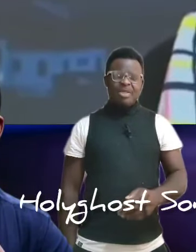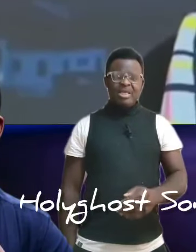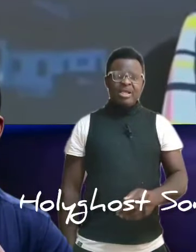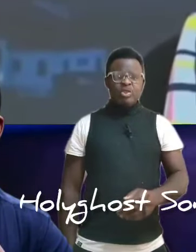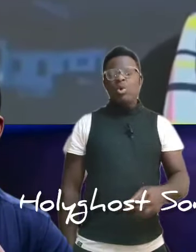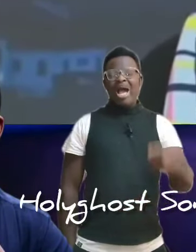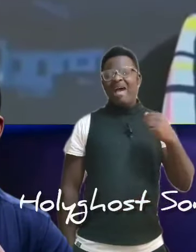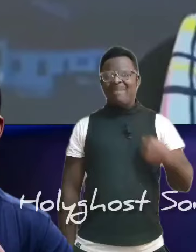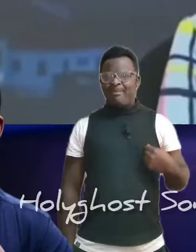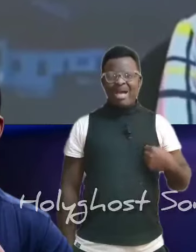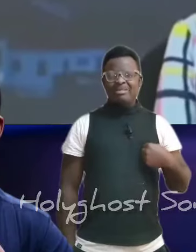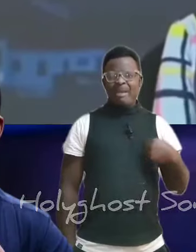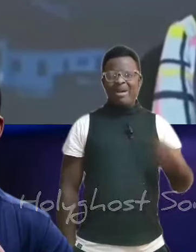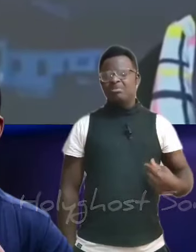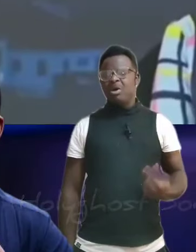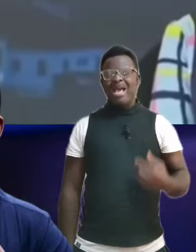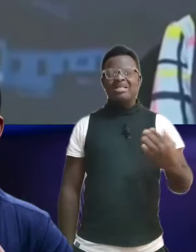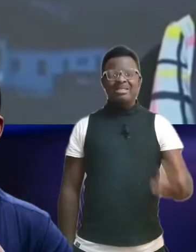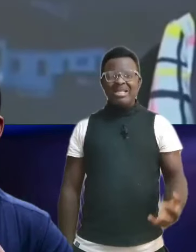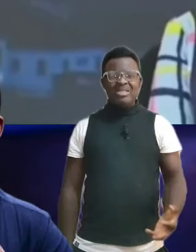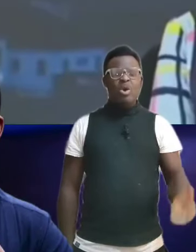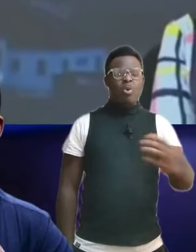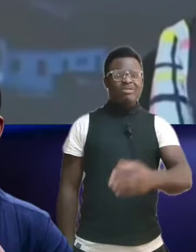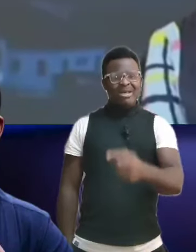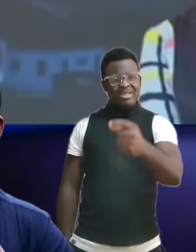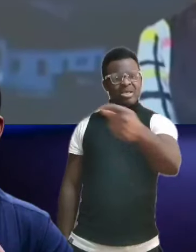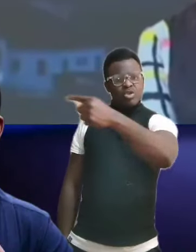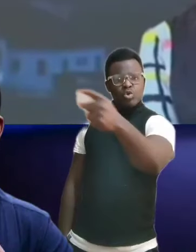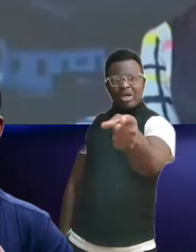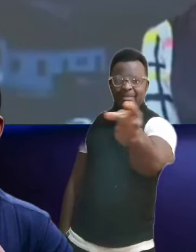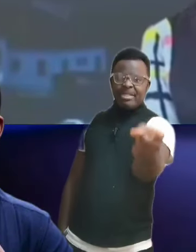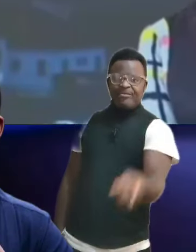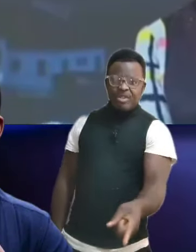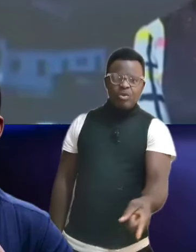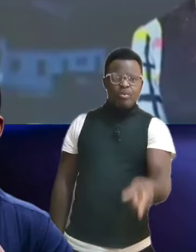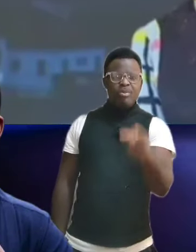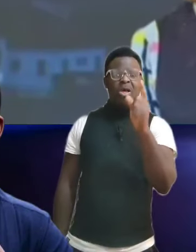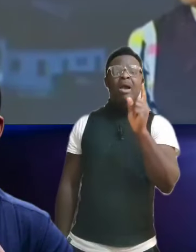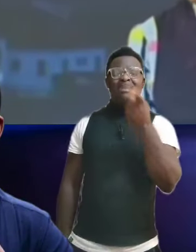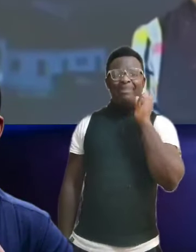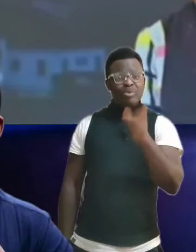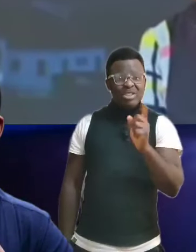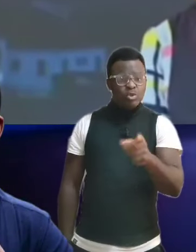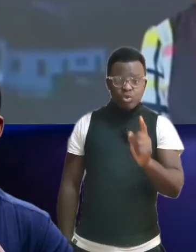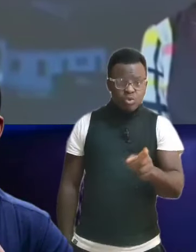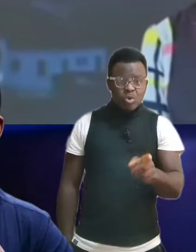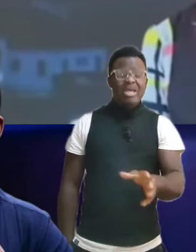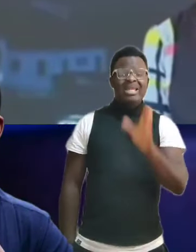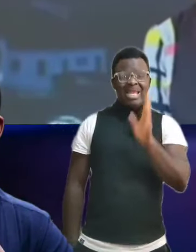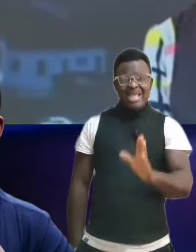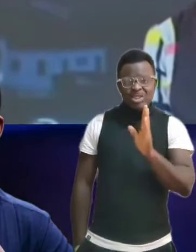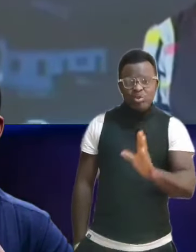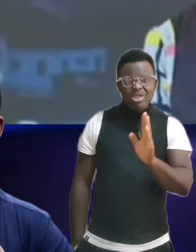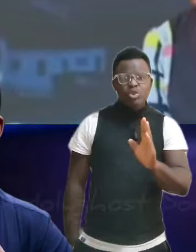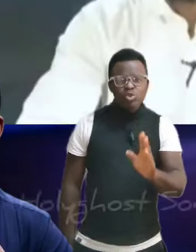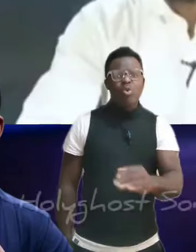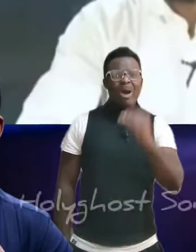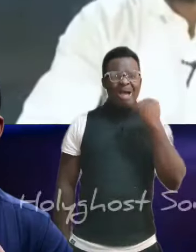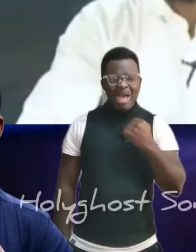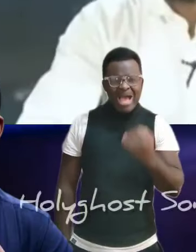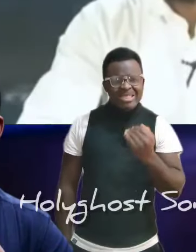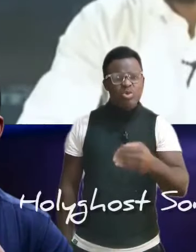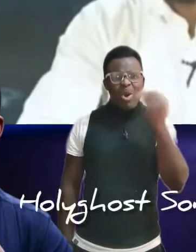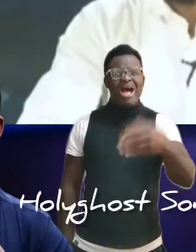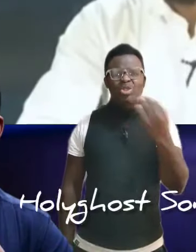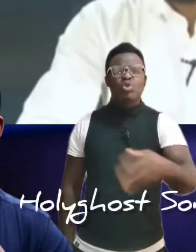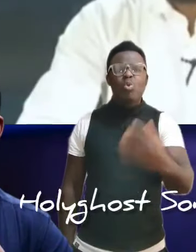that it will affect another person. And that's where another person's right starts from. So when it becomes violent at that time, will you call that the